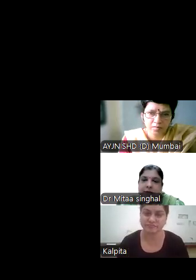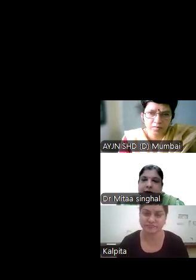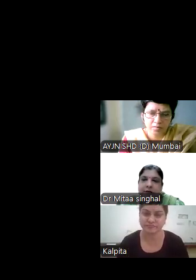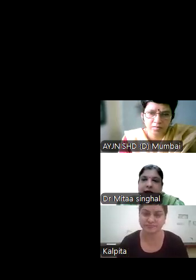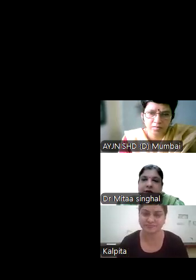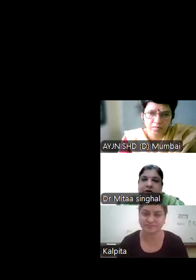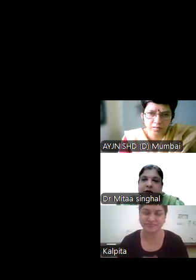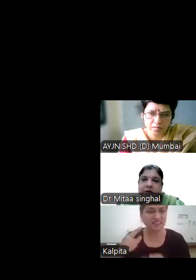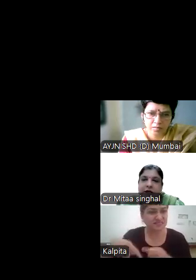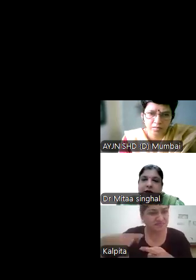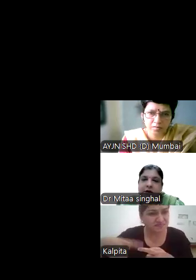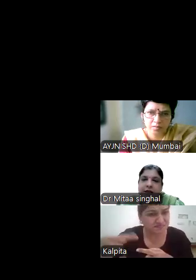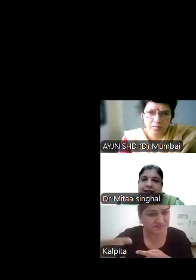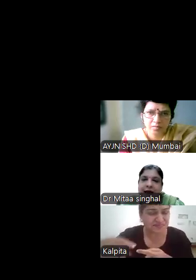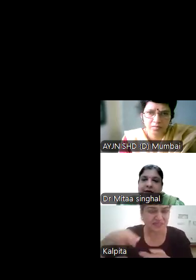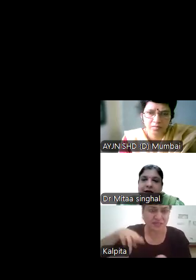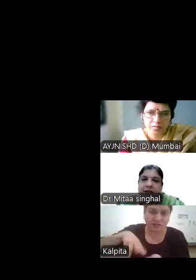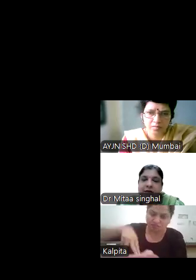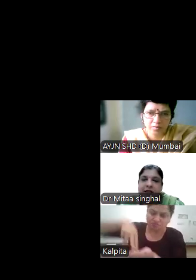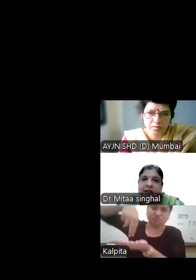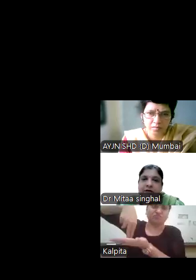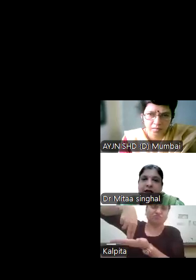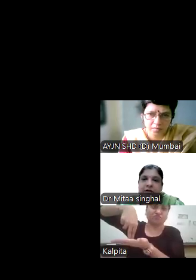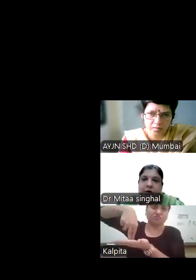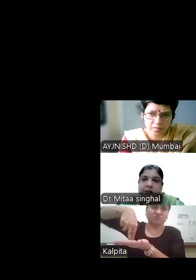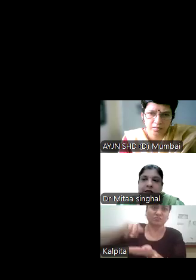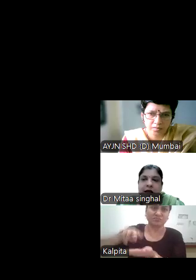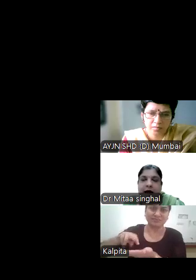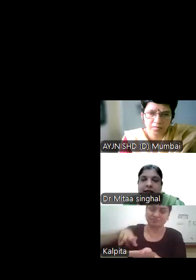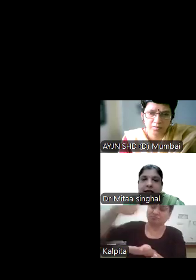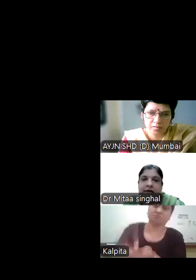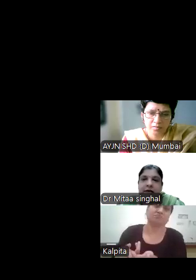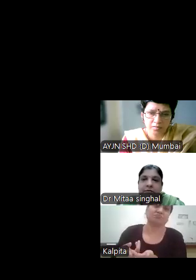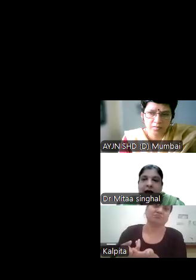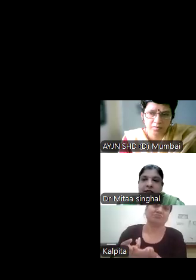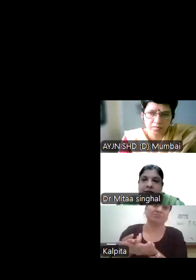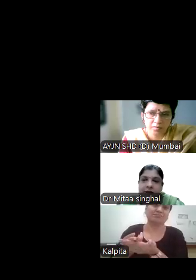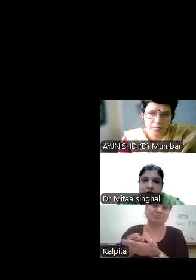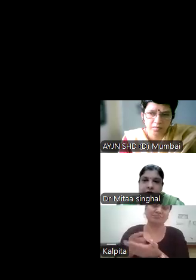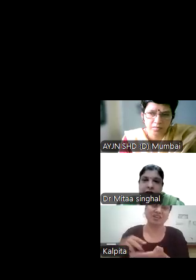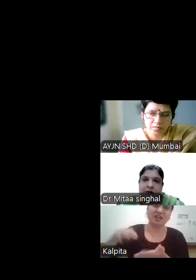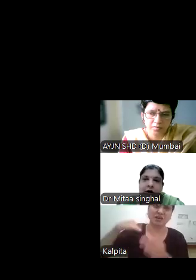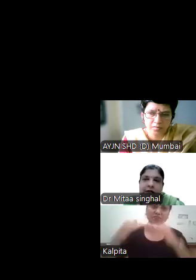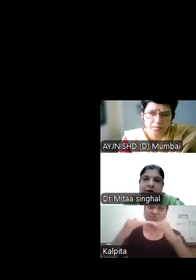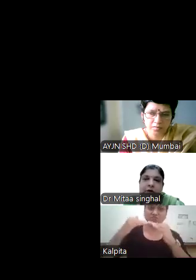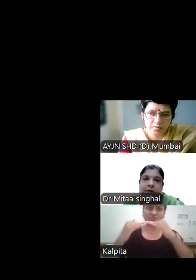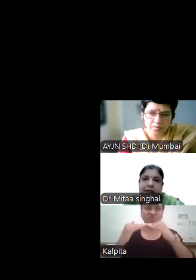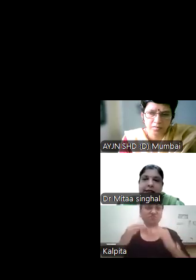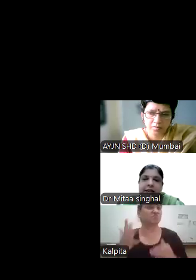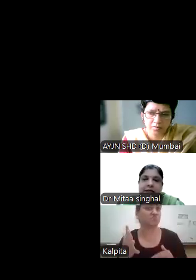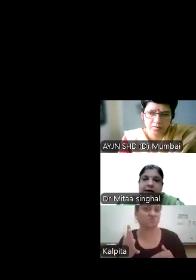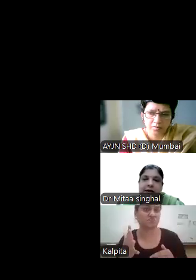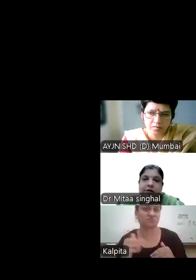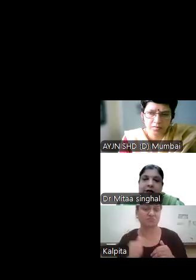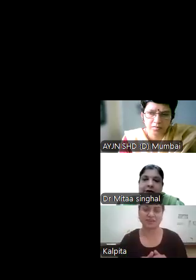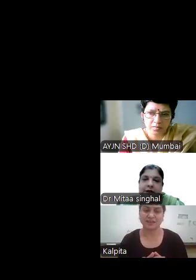So every time he's trying to get up, he's experiencing frequent falls, and he's having balance issues, not able to maintain